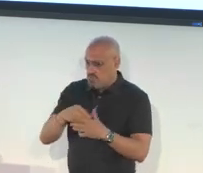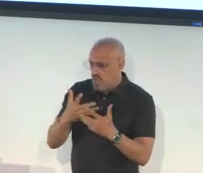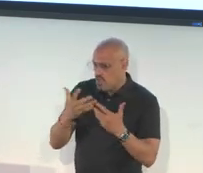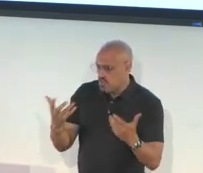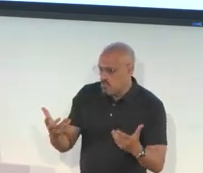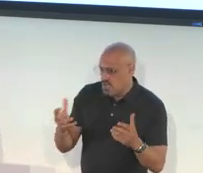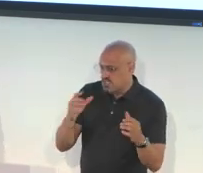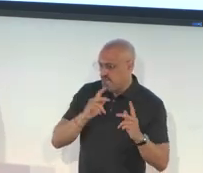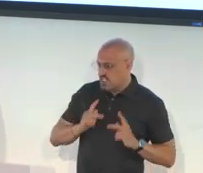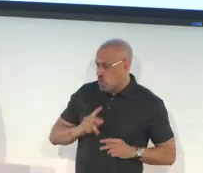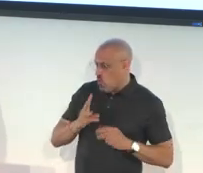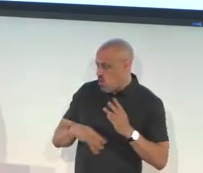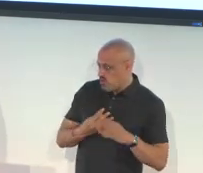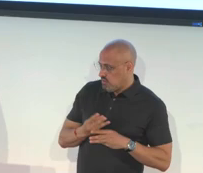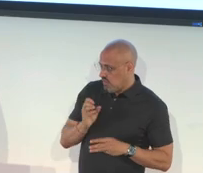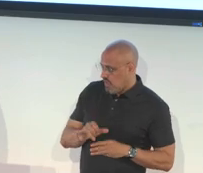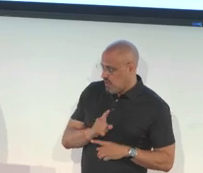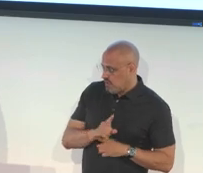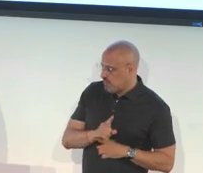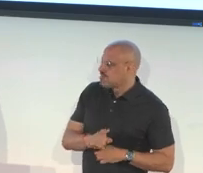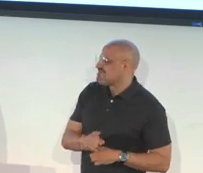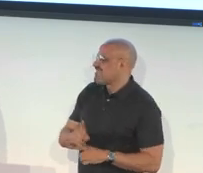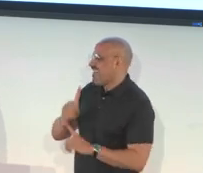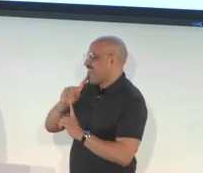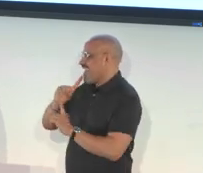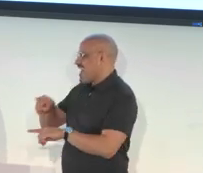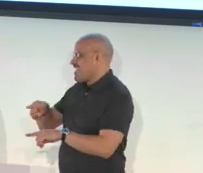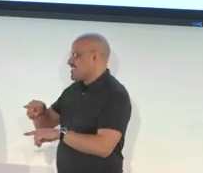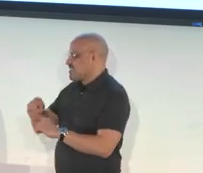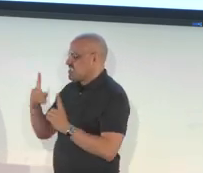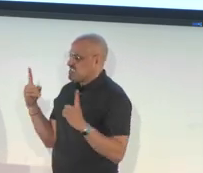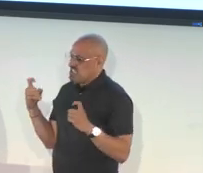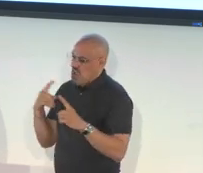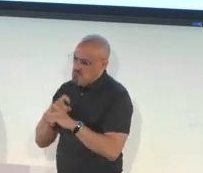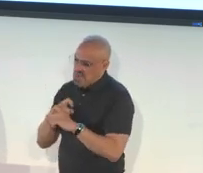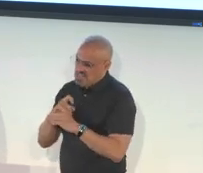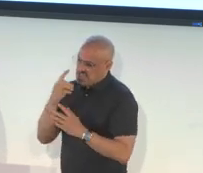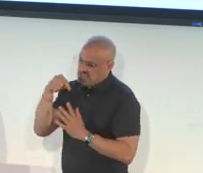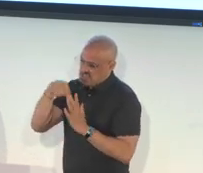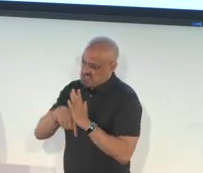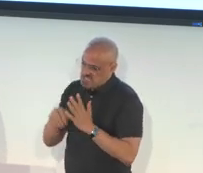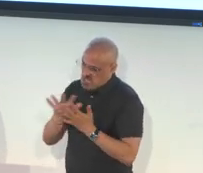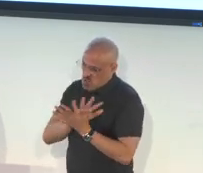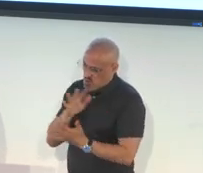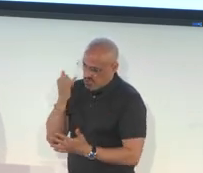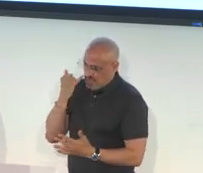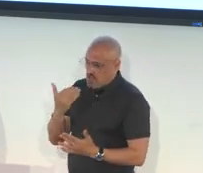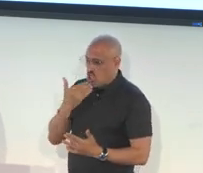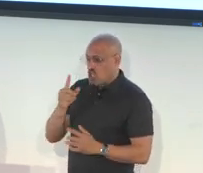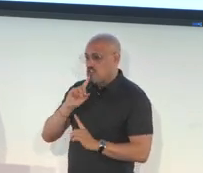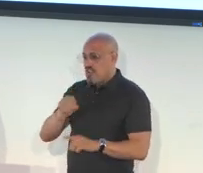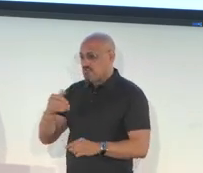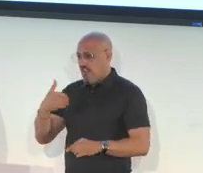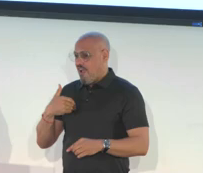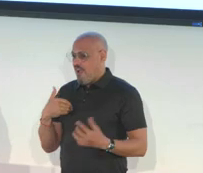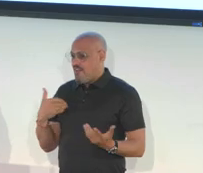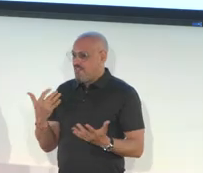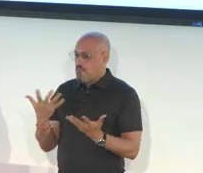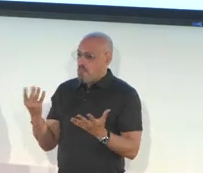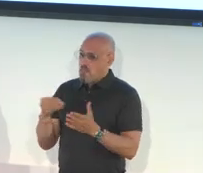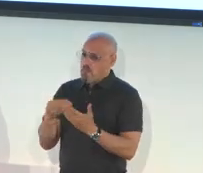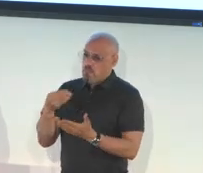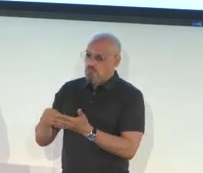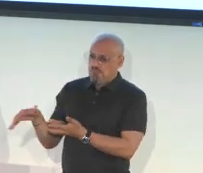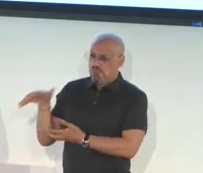within a physical world? The answer is complex and nuanced, and if I had a really good answer for it, I'd make a lot more money than I